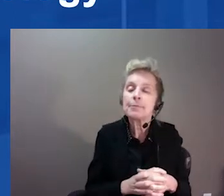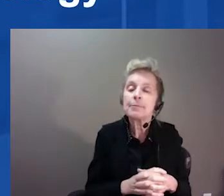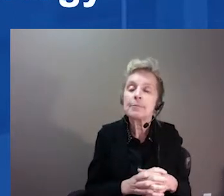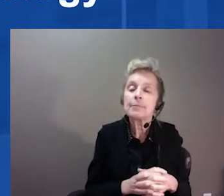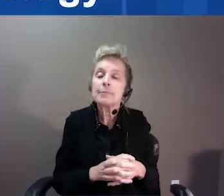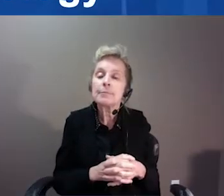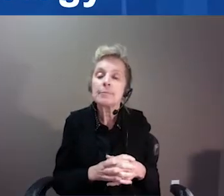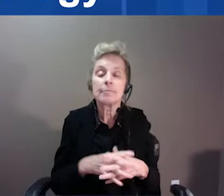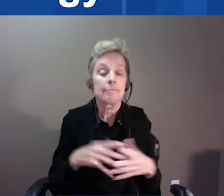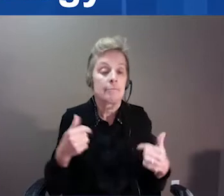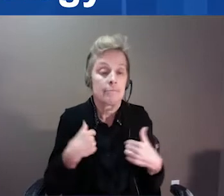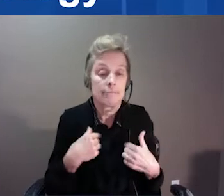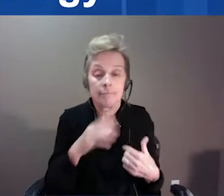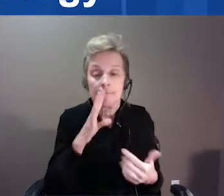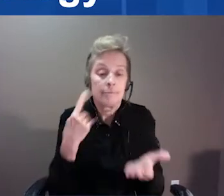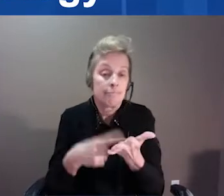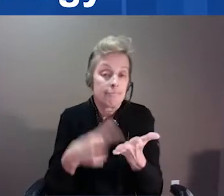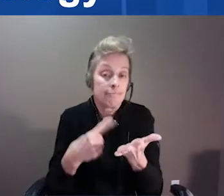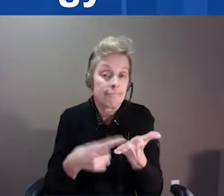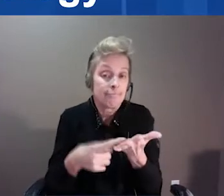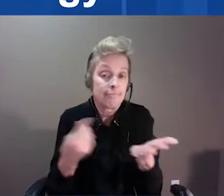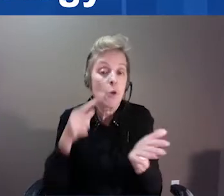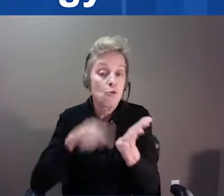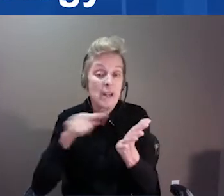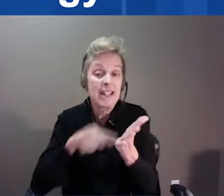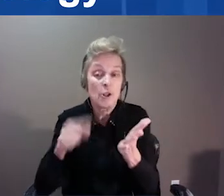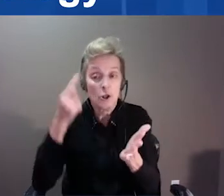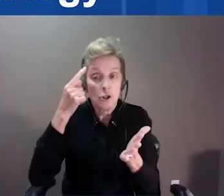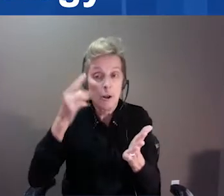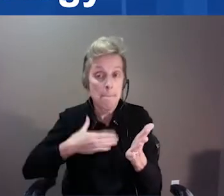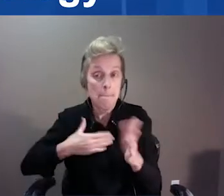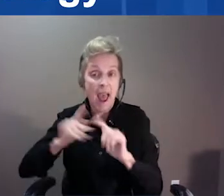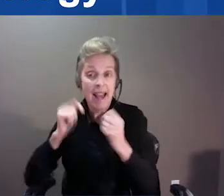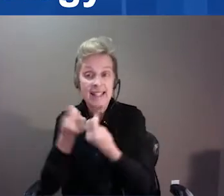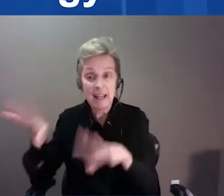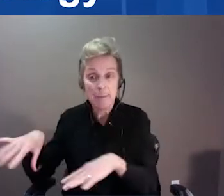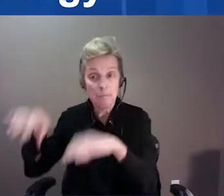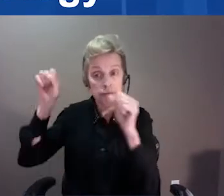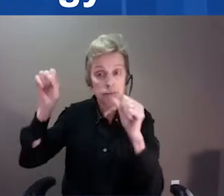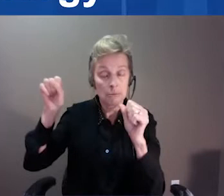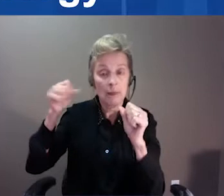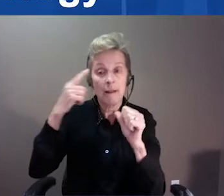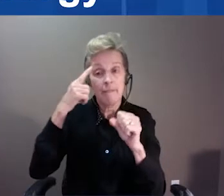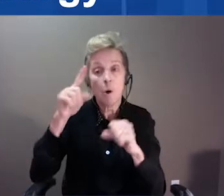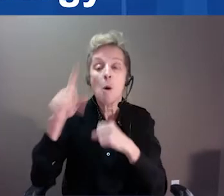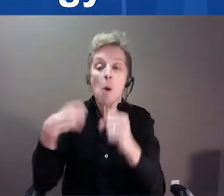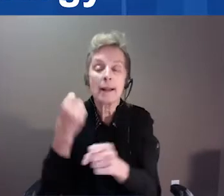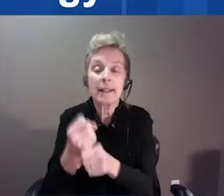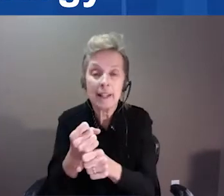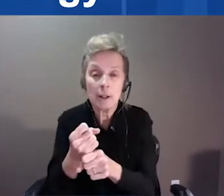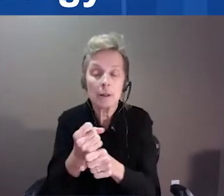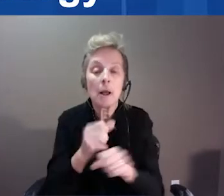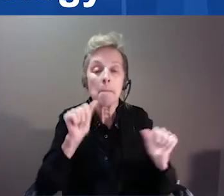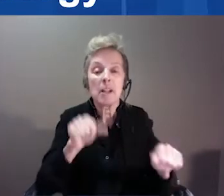So I'll be talking to you today about research that our team has been conducting for just over a year now to find potential solutions for